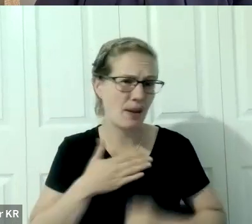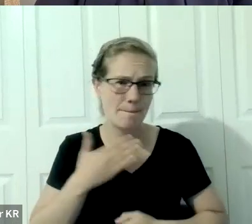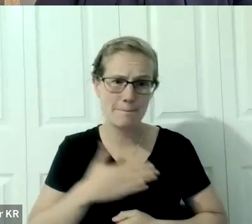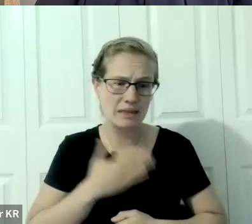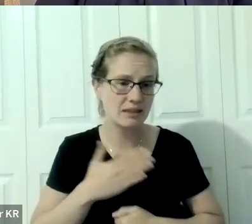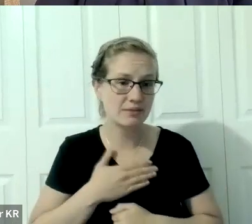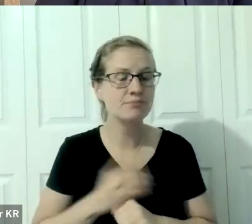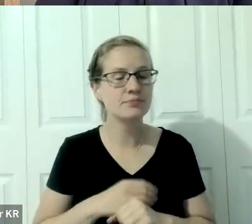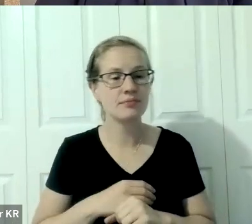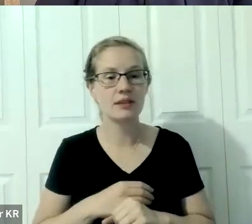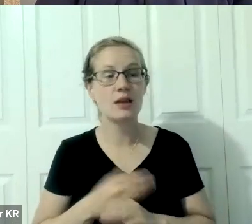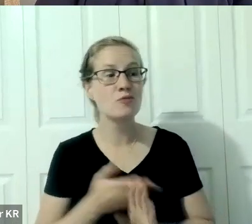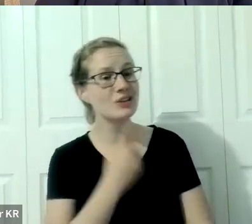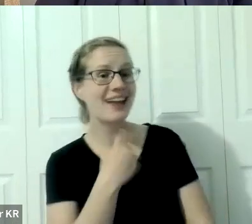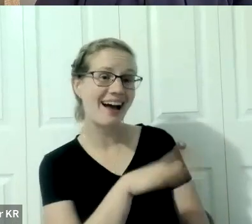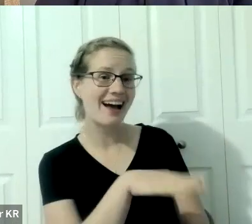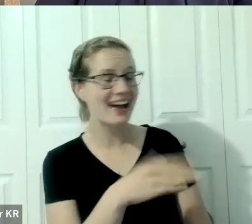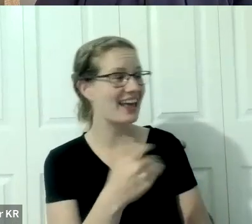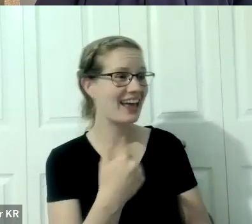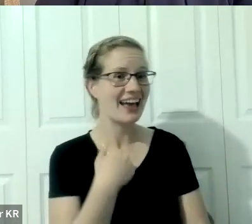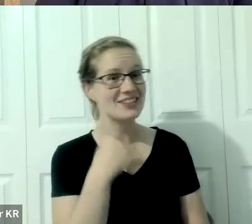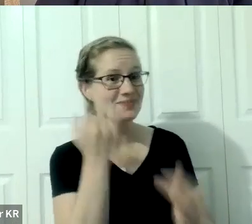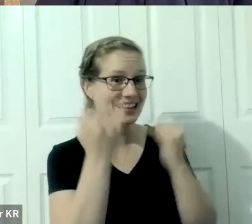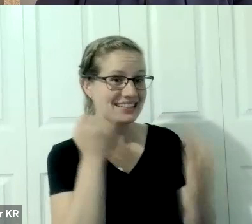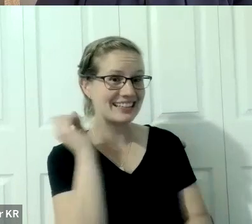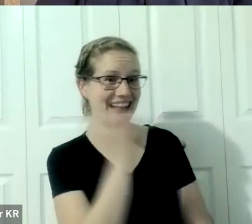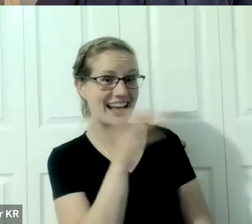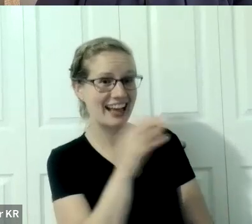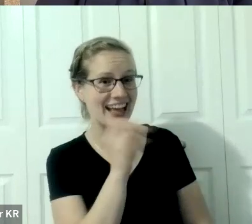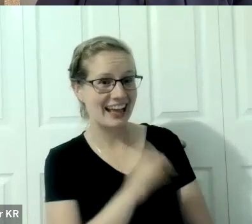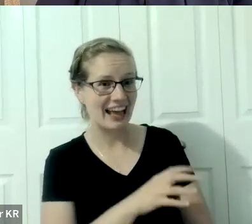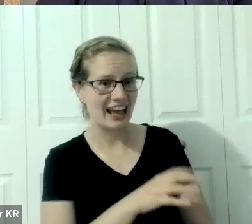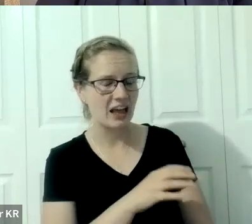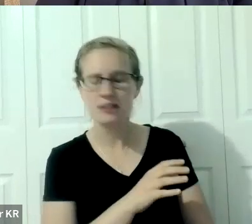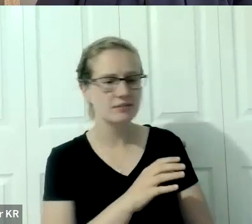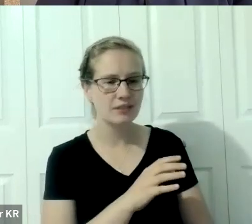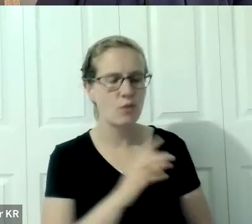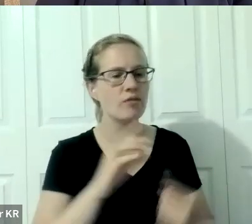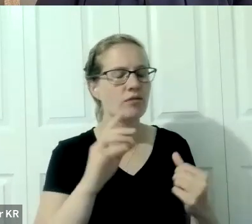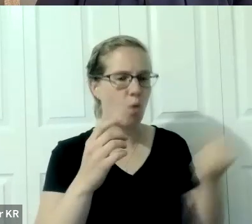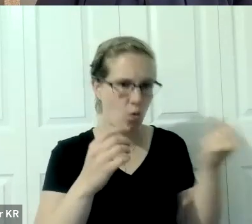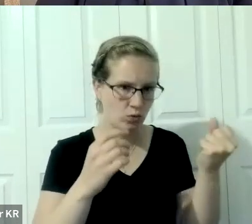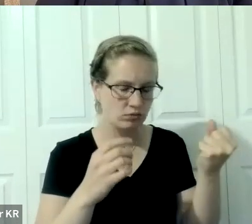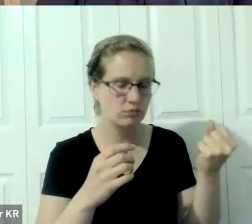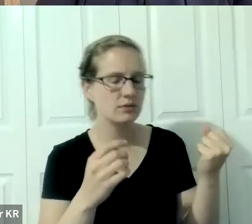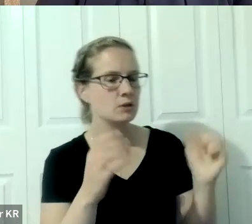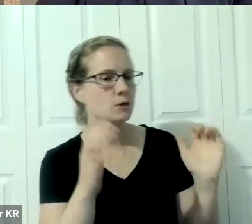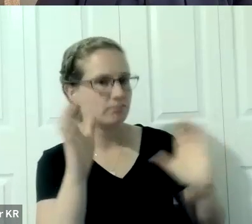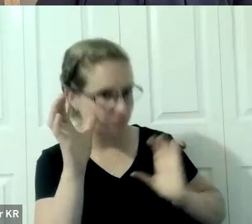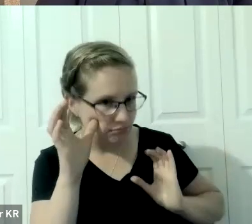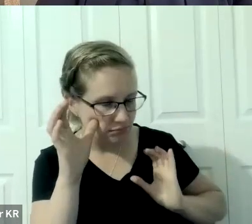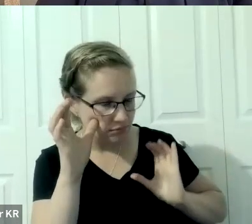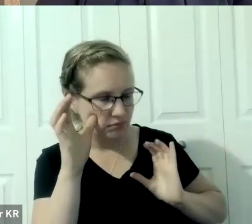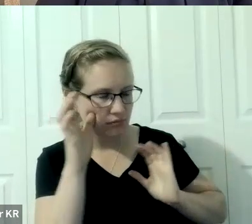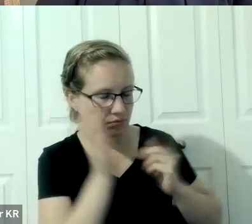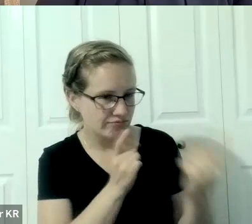And before you tell them, hey, I've got some ideas, just let them be heard and meet